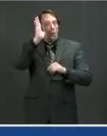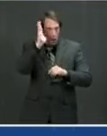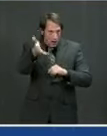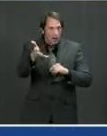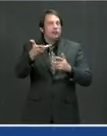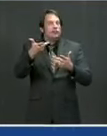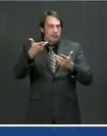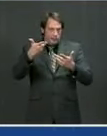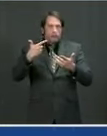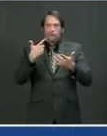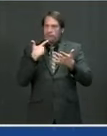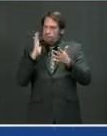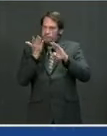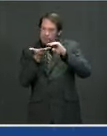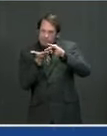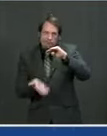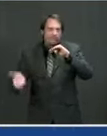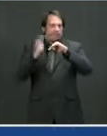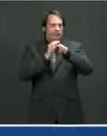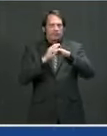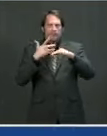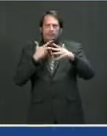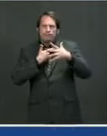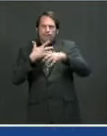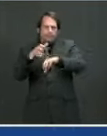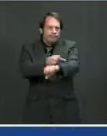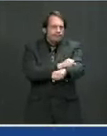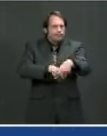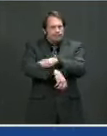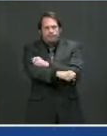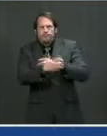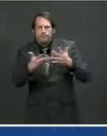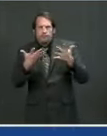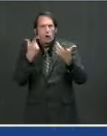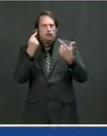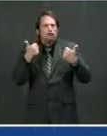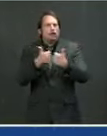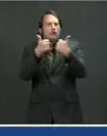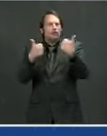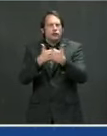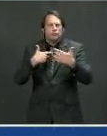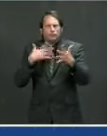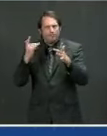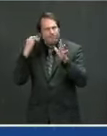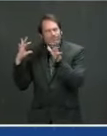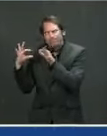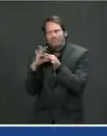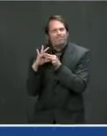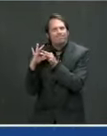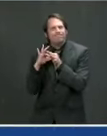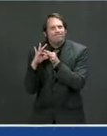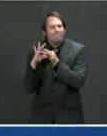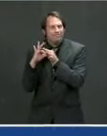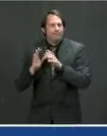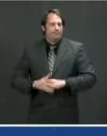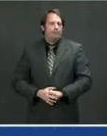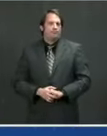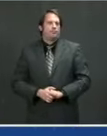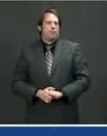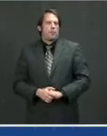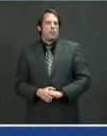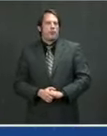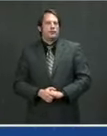enhance our ability to meet the pressing challenges of our time, together meet those challenges. Top of our agenda is, of course, getting